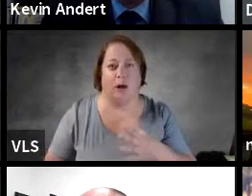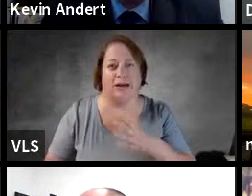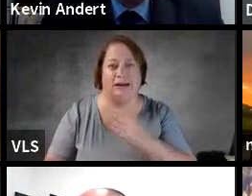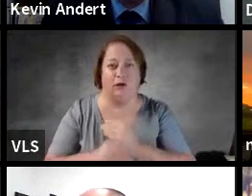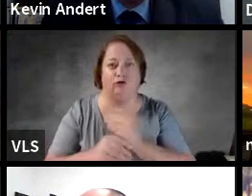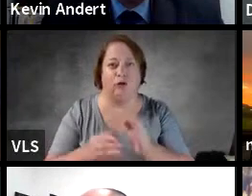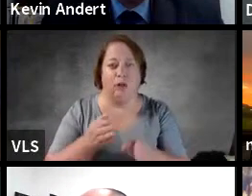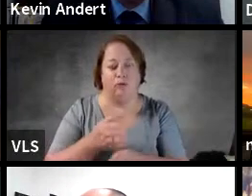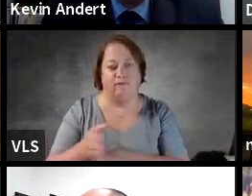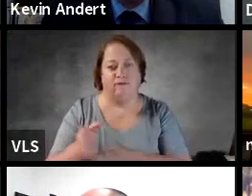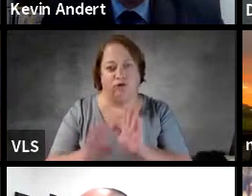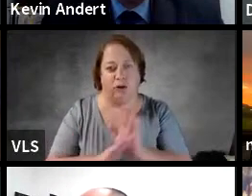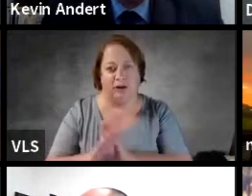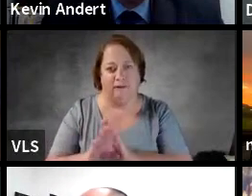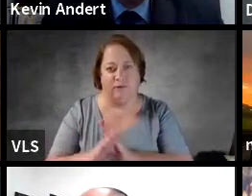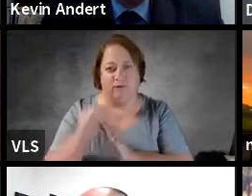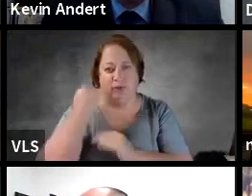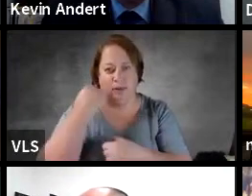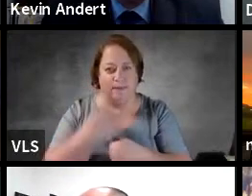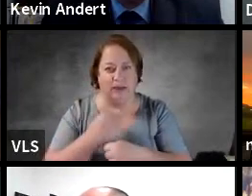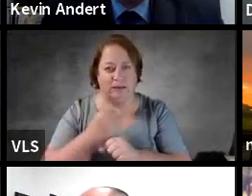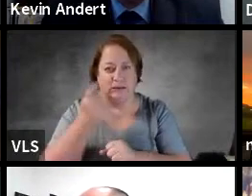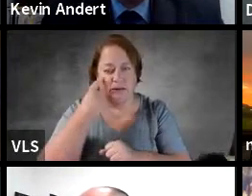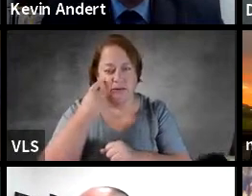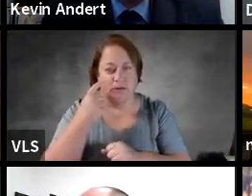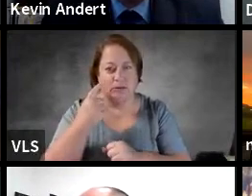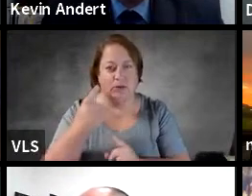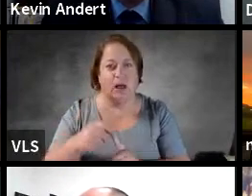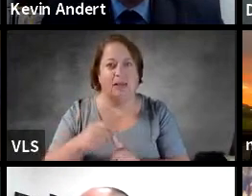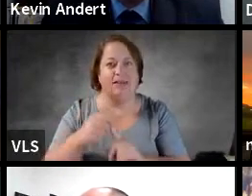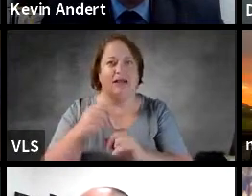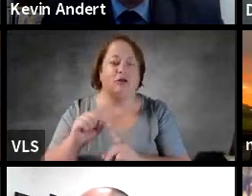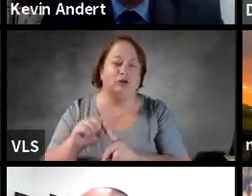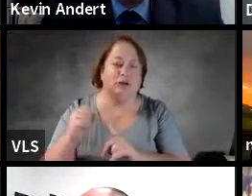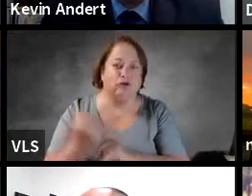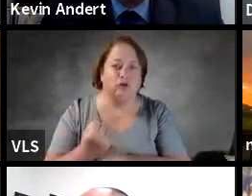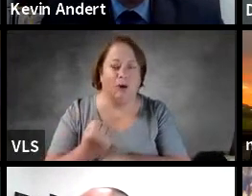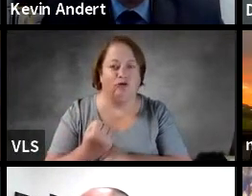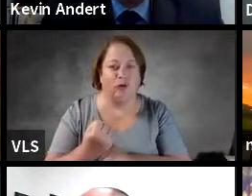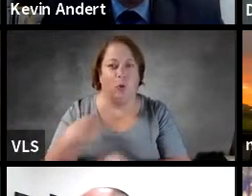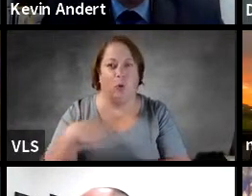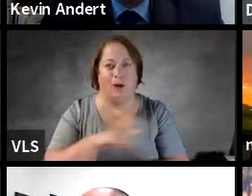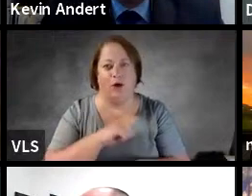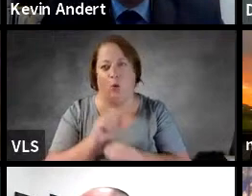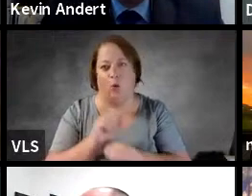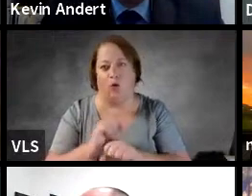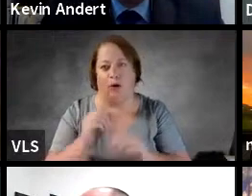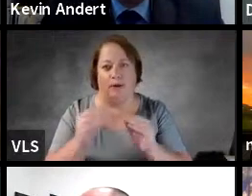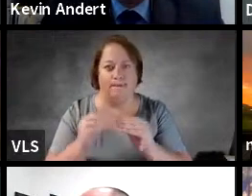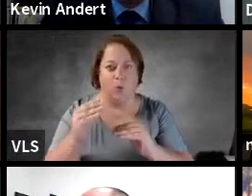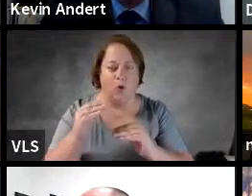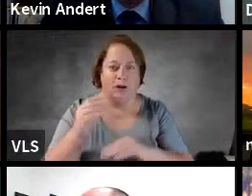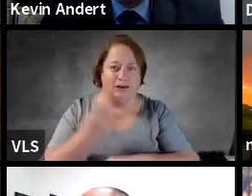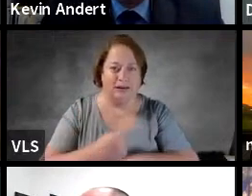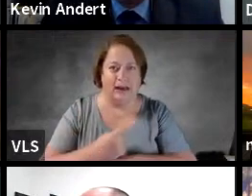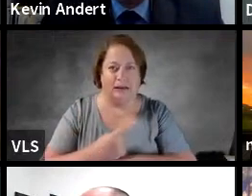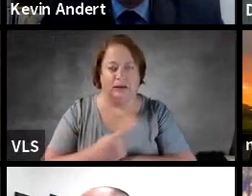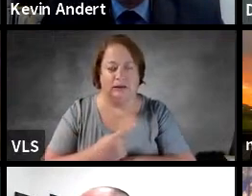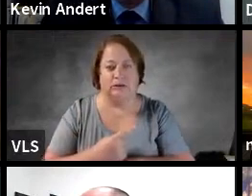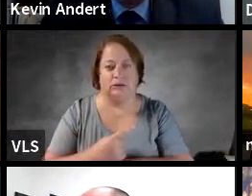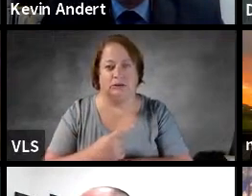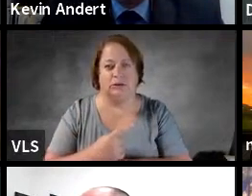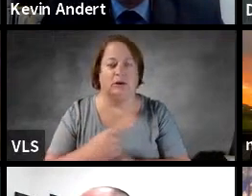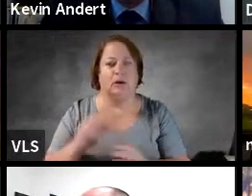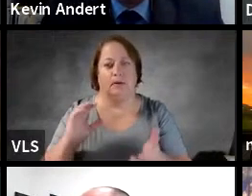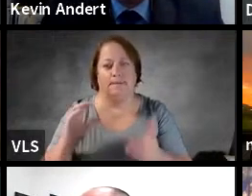professional development, if that makes sense, unless there's a situation where we are working more days from a special school district